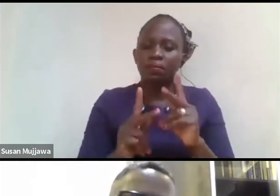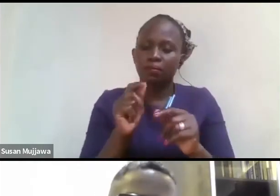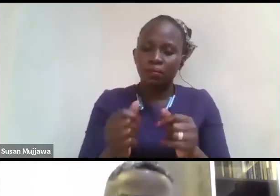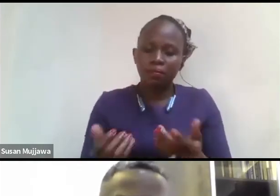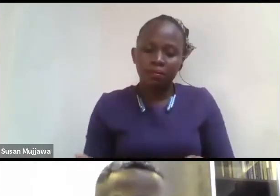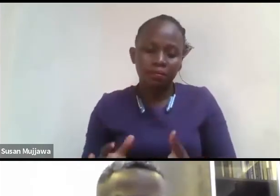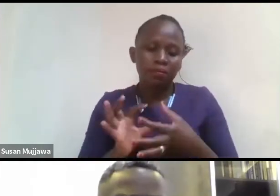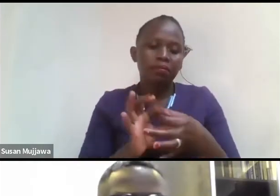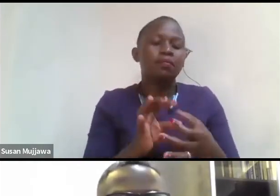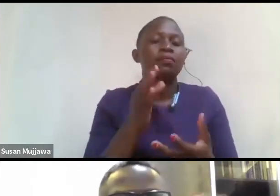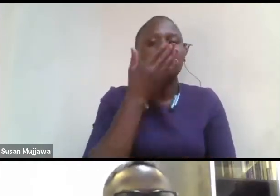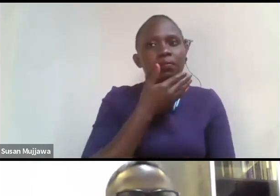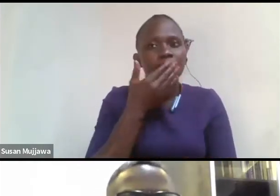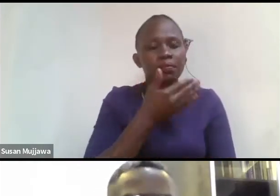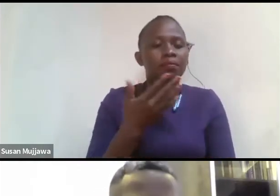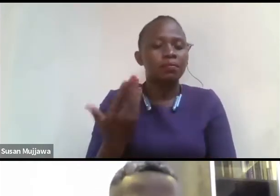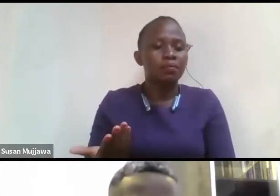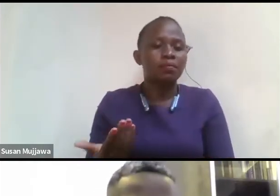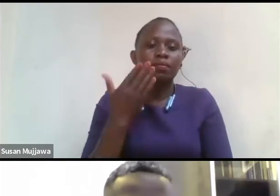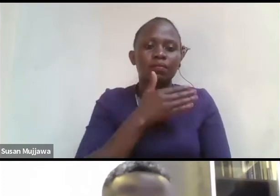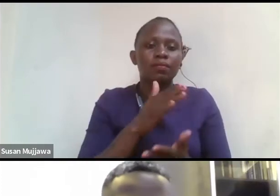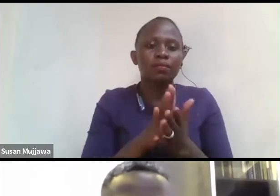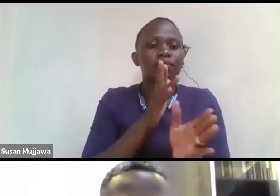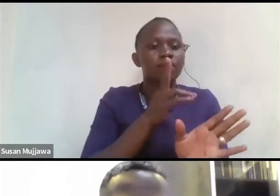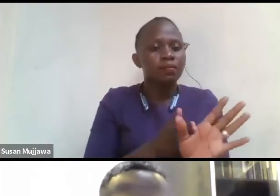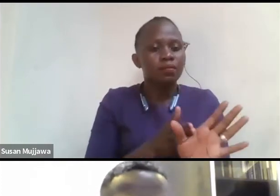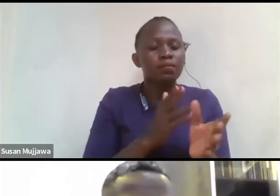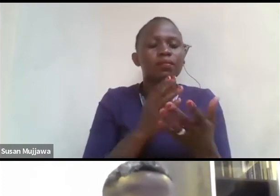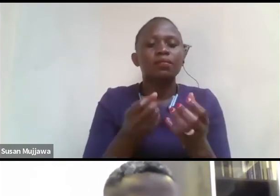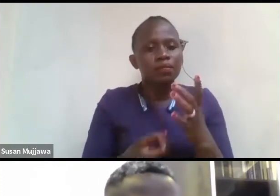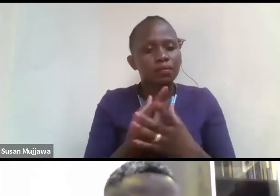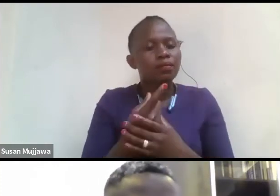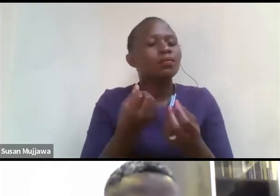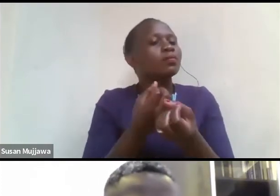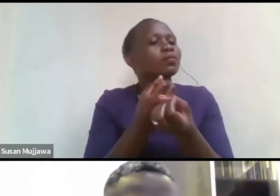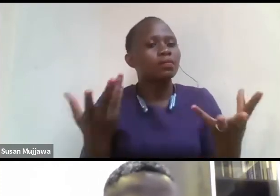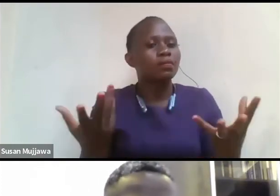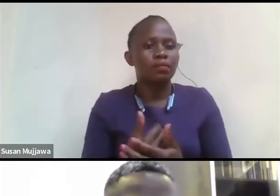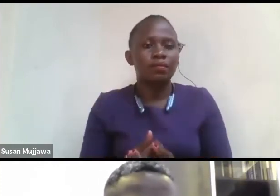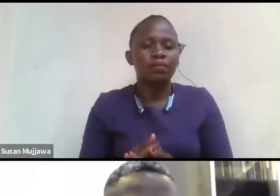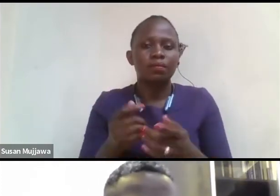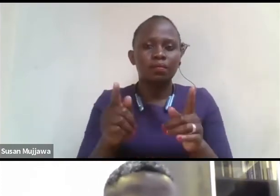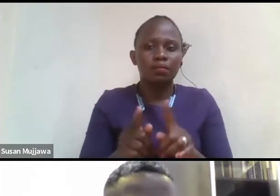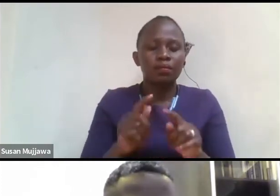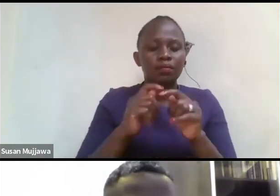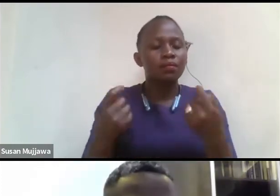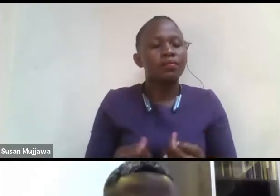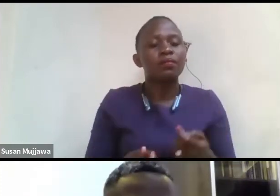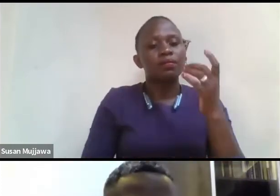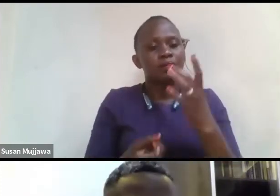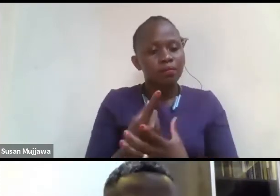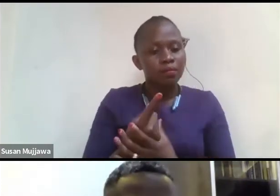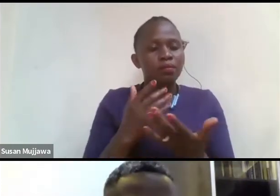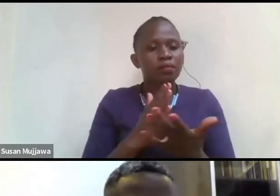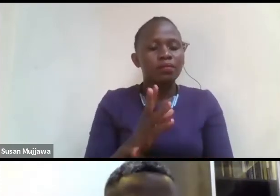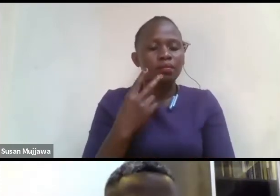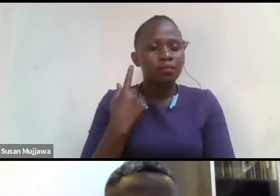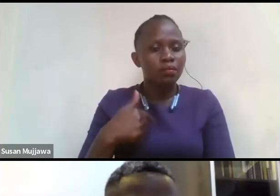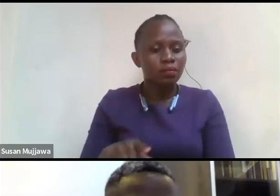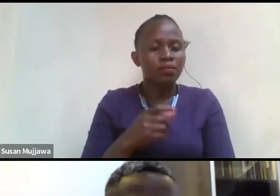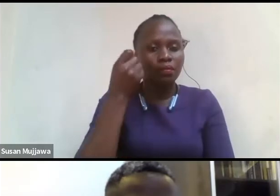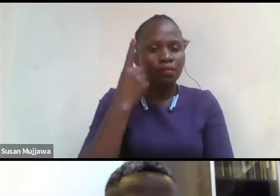the opportunities are very many. Also, in terms of the opportunities, we understand that there's a lot of challenge around financing,